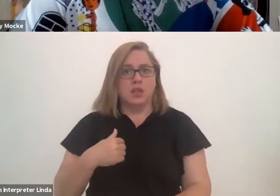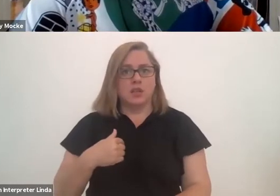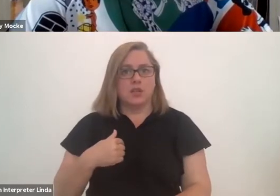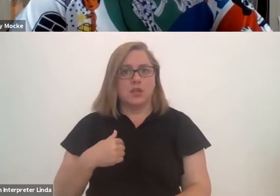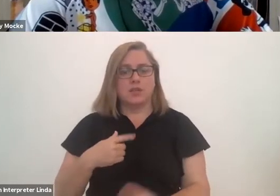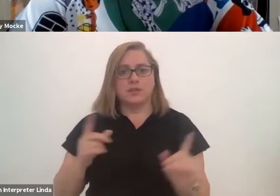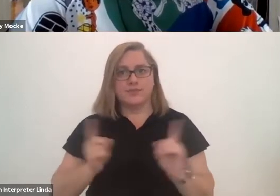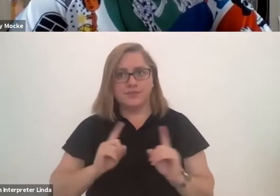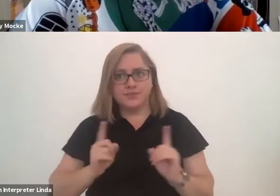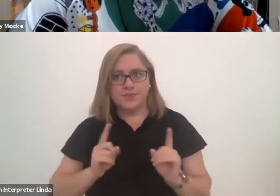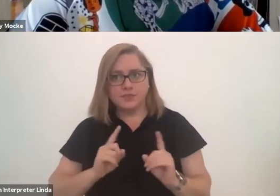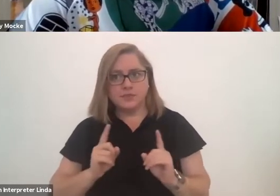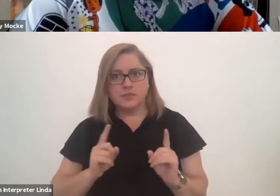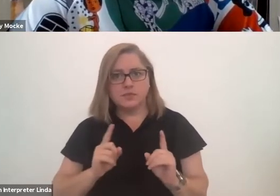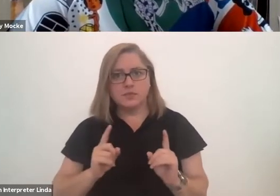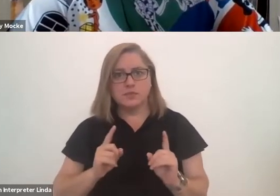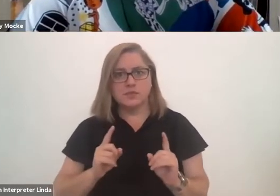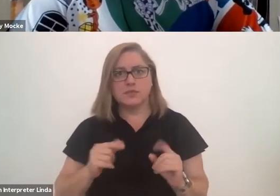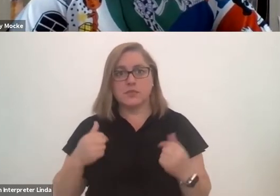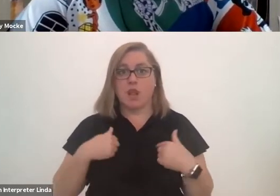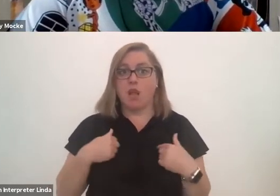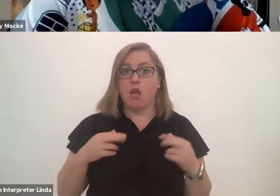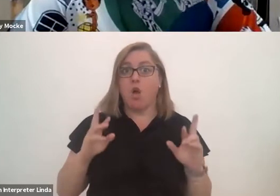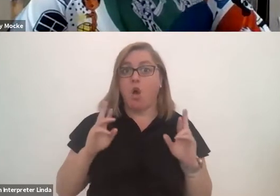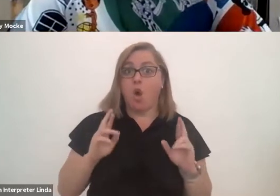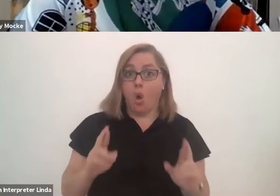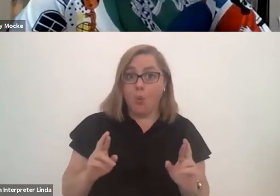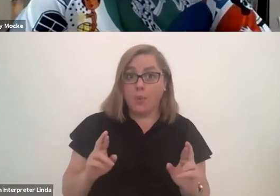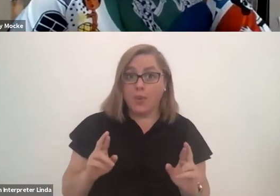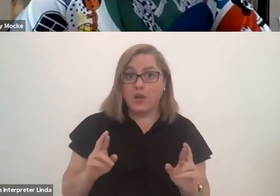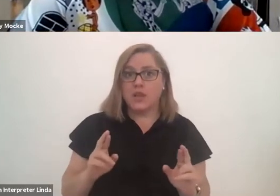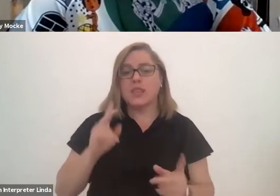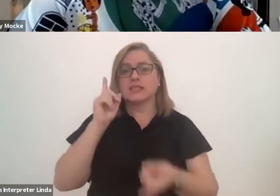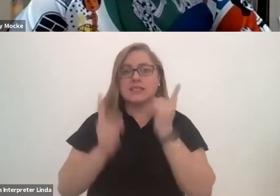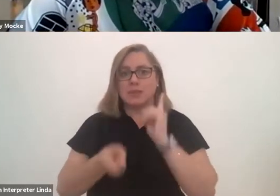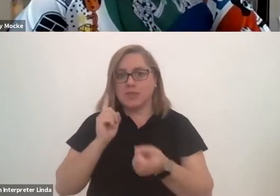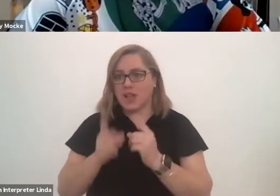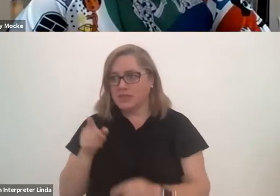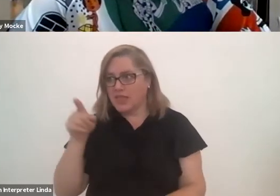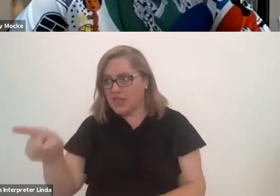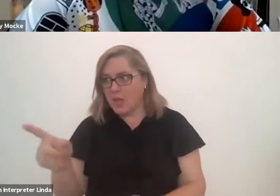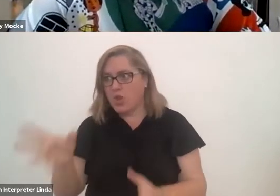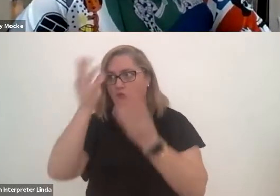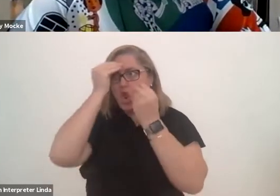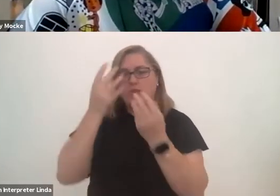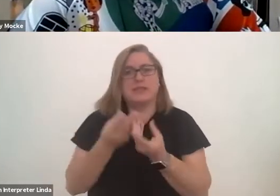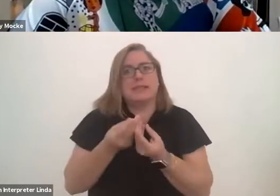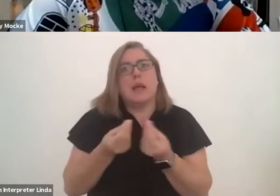I do hope that, you know, sort of every now and then that someone learns something, I guess. But